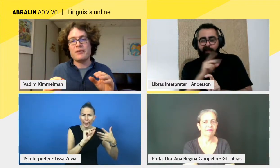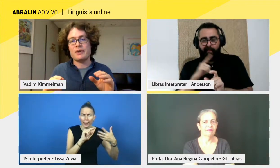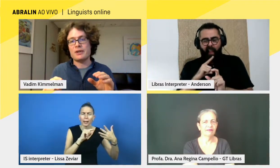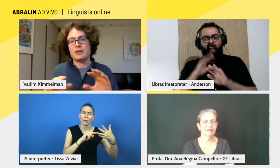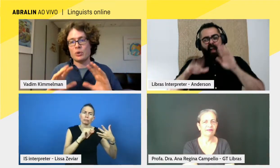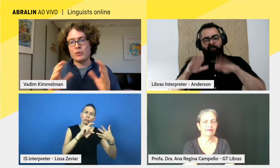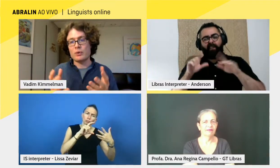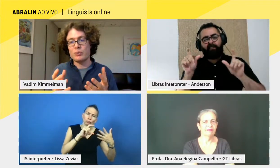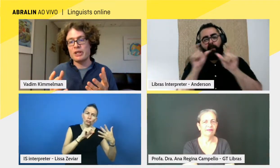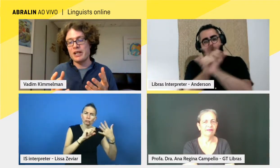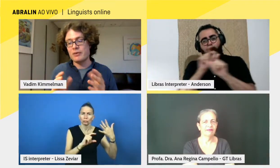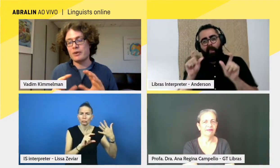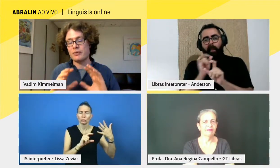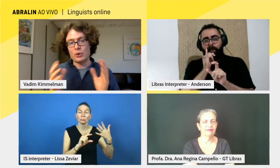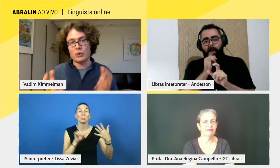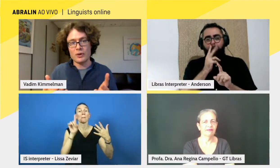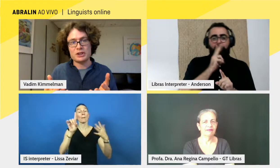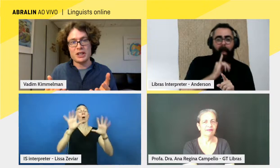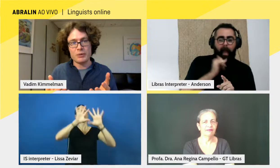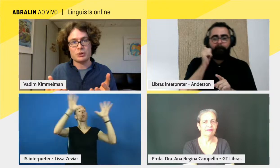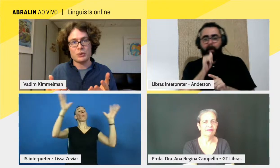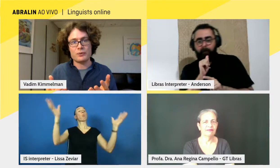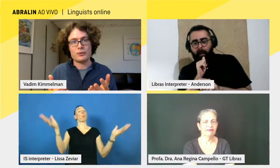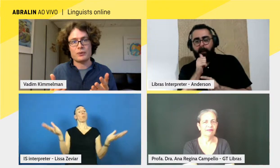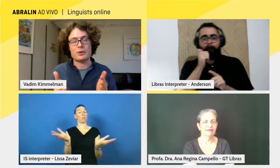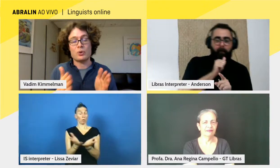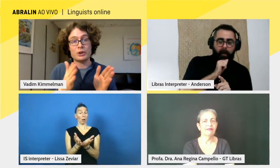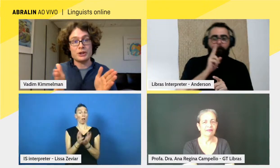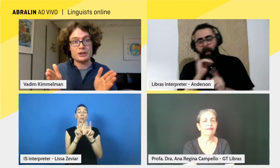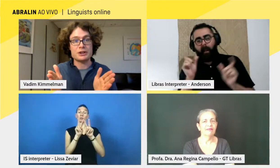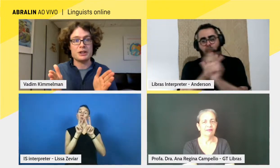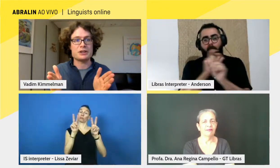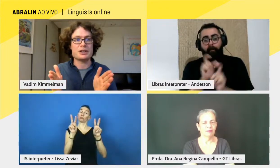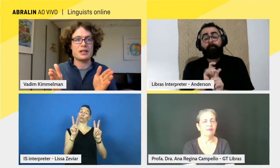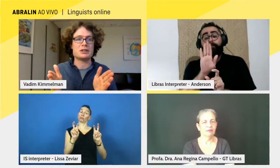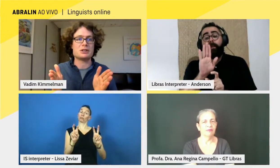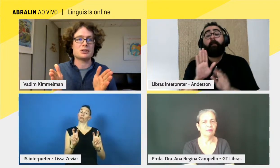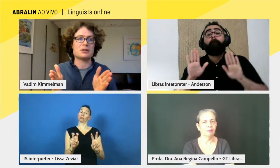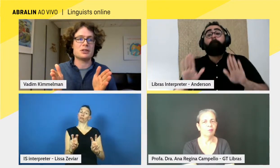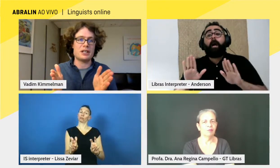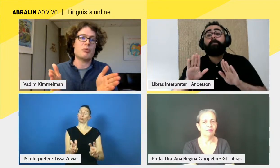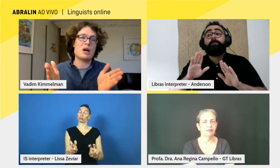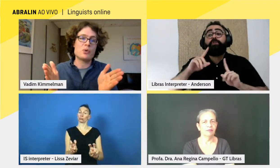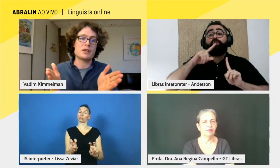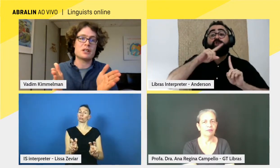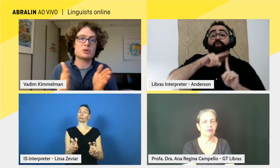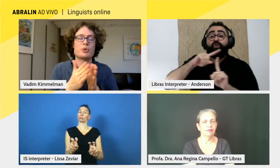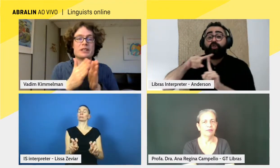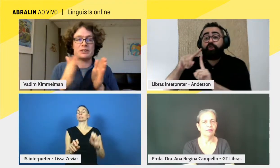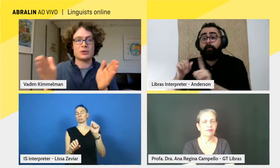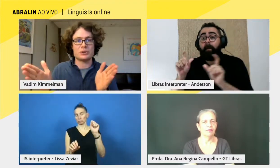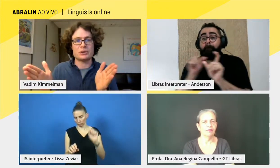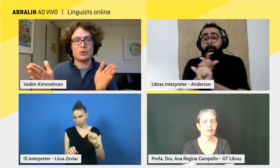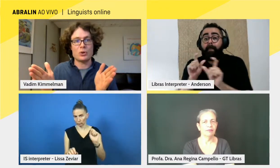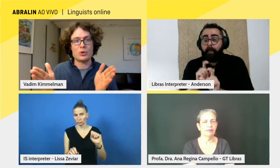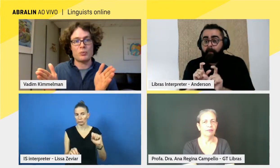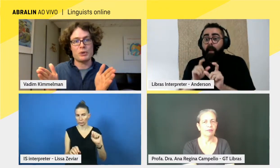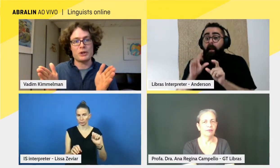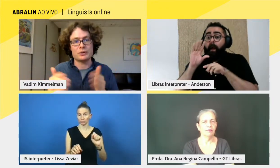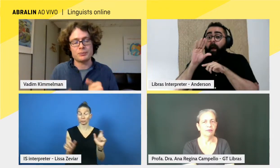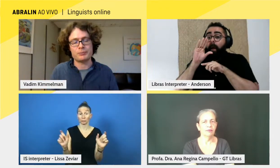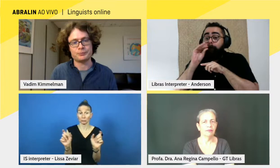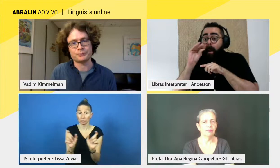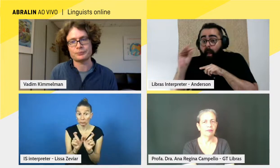the behavior, the overall behavior for all types of orders is that, yeah, mouthing spreads across the